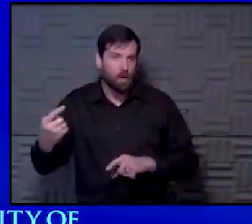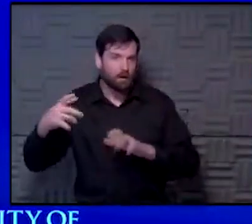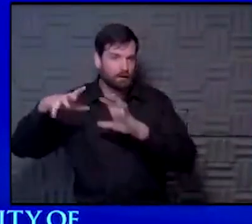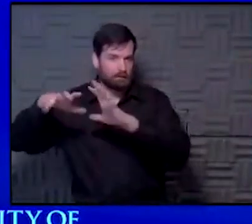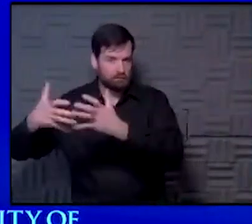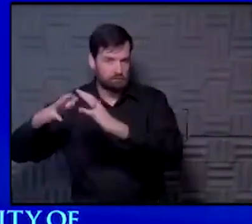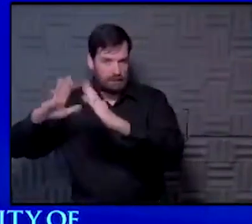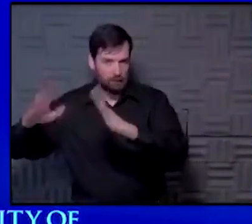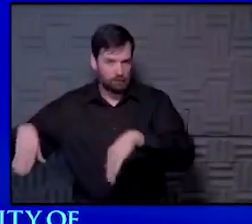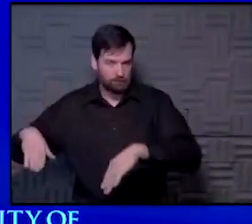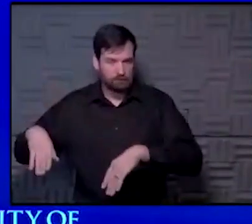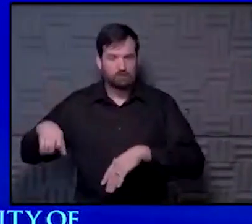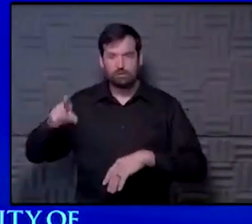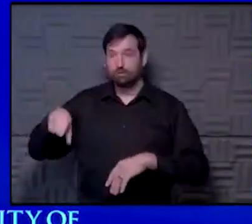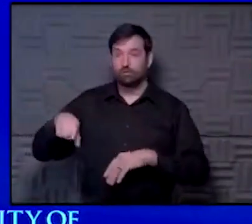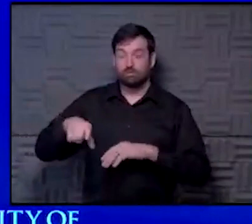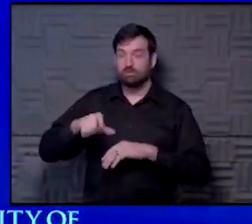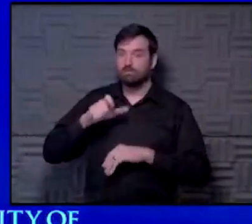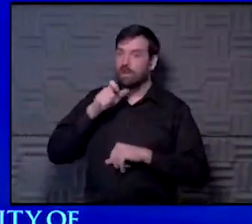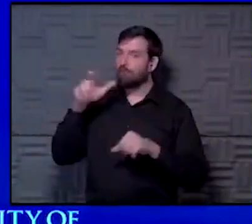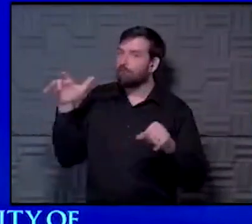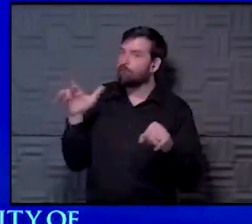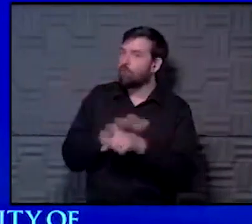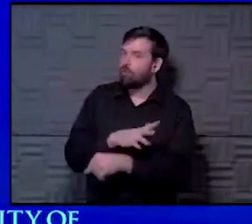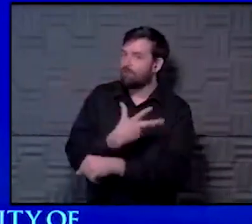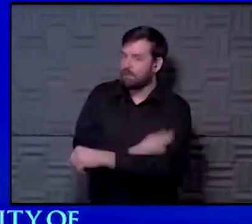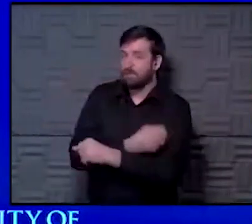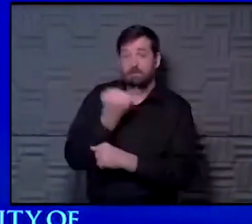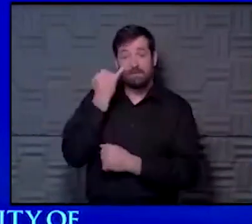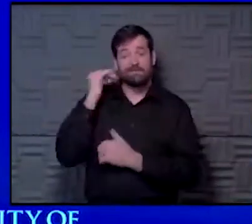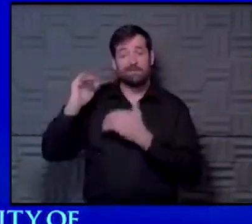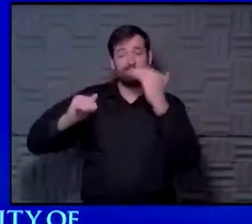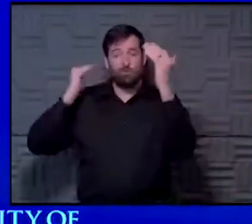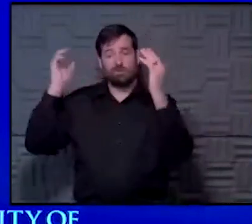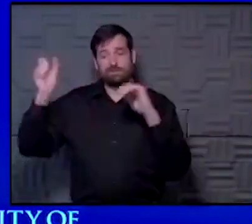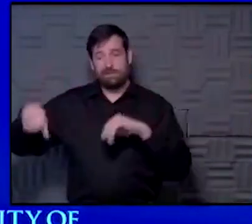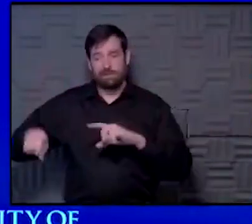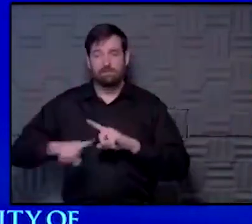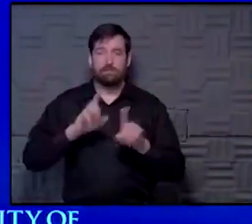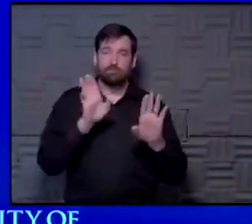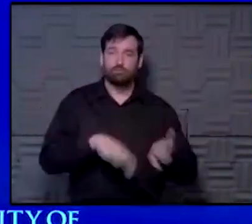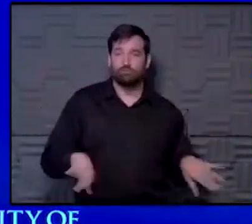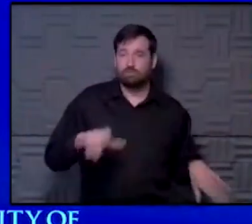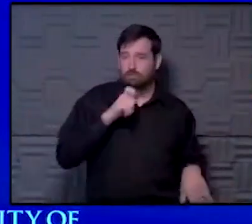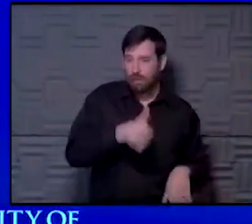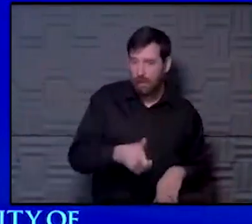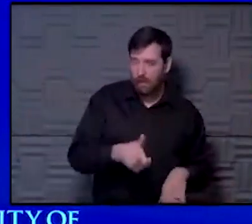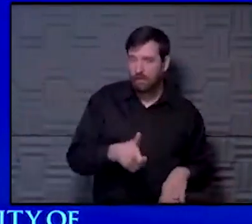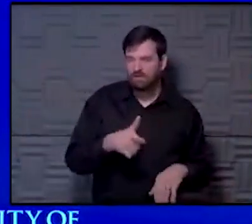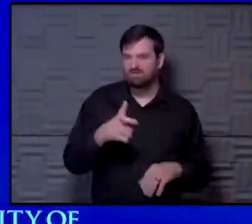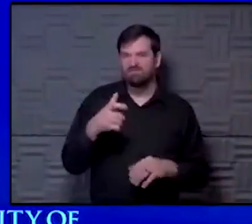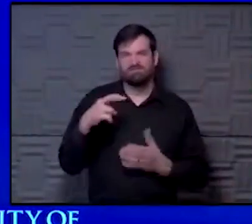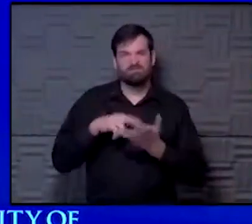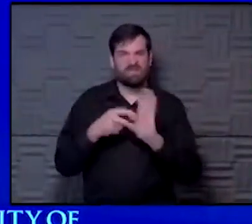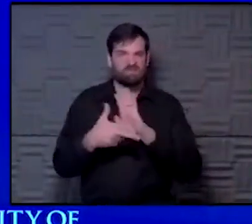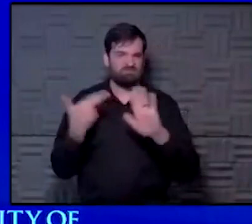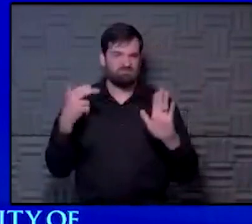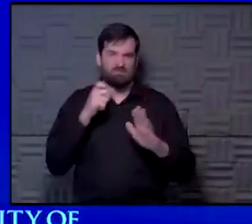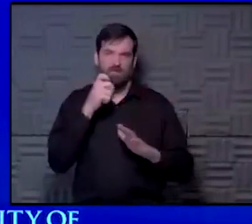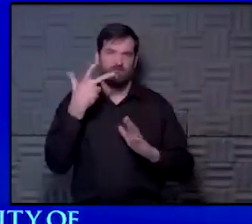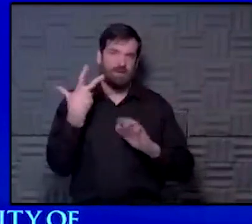not vaccinated. And that household should be not fully vaccinated, meaning if the adults are, but there are children in that household, that counts as not vaccinated.